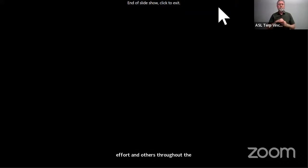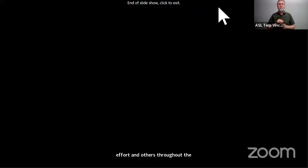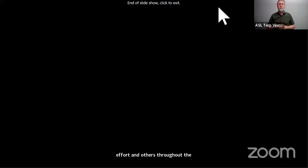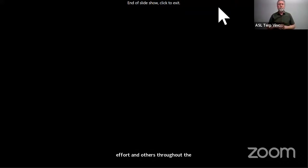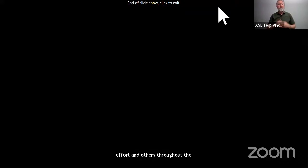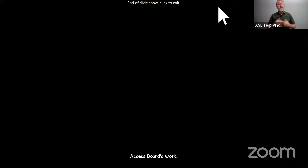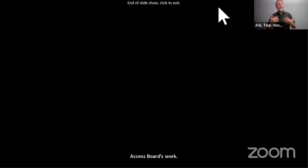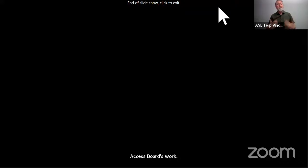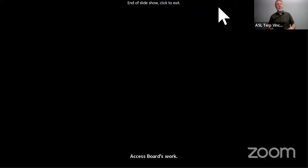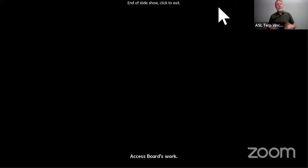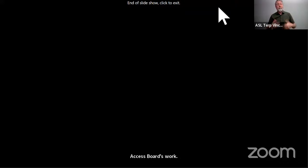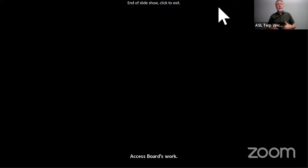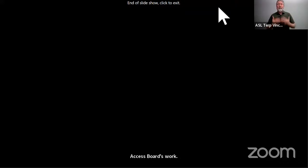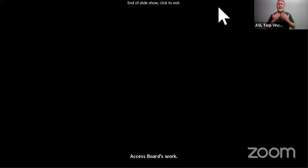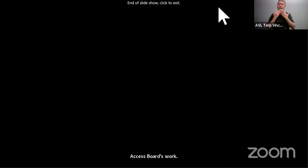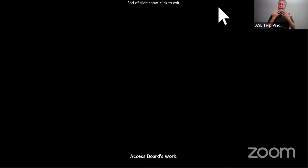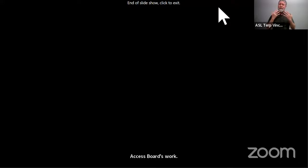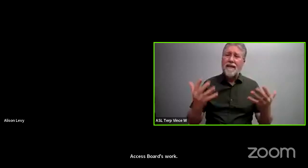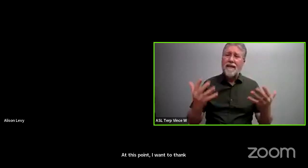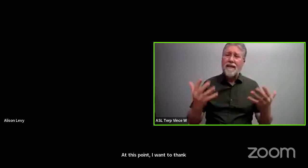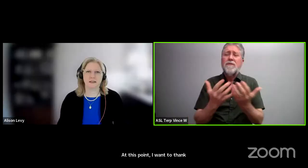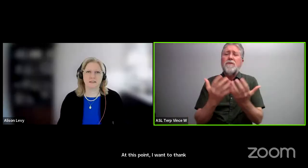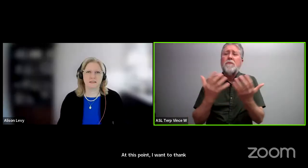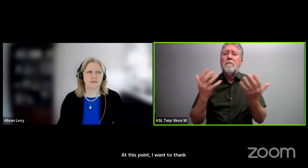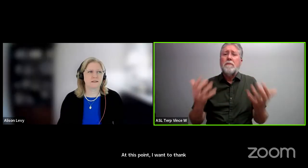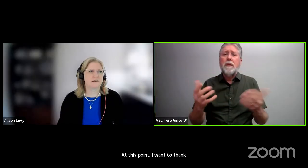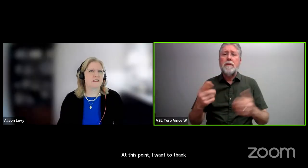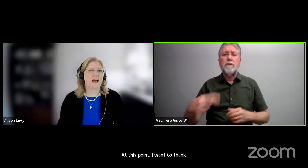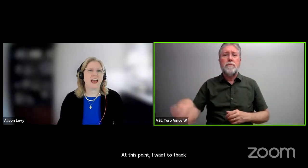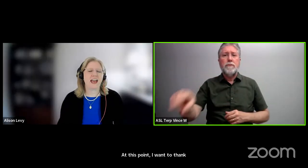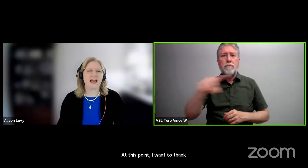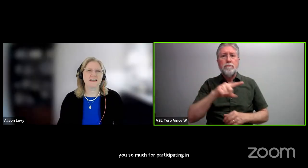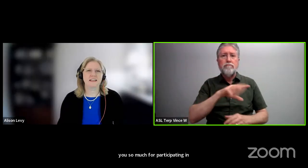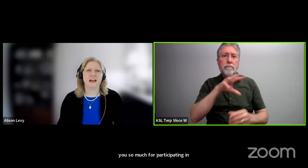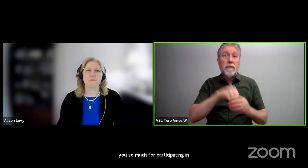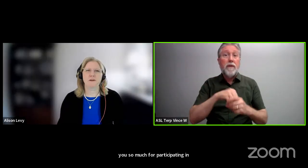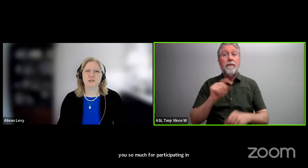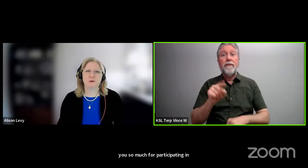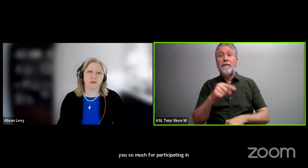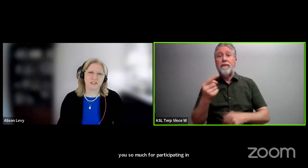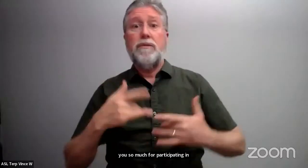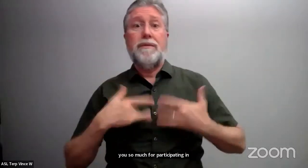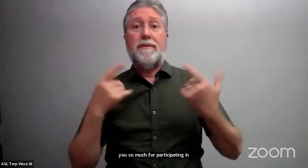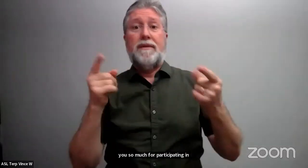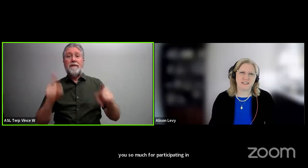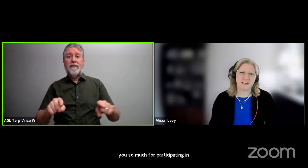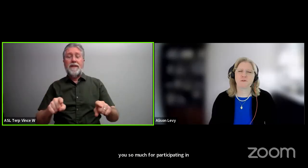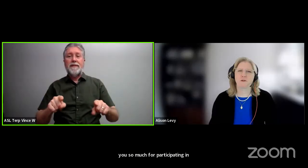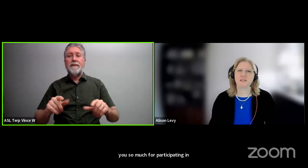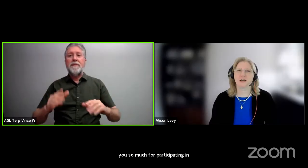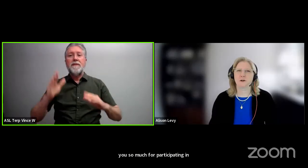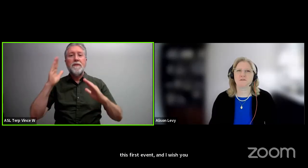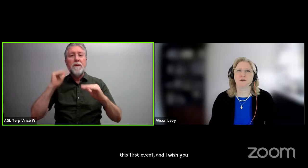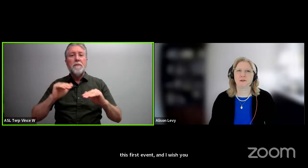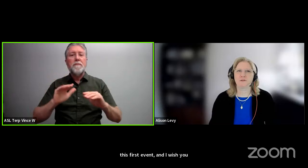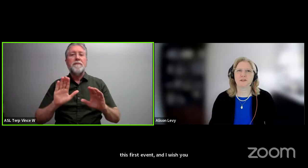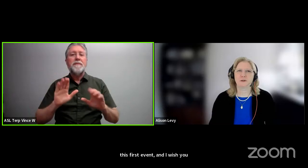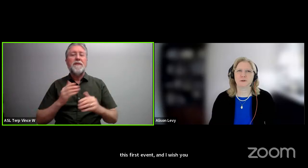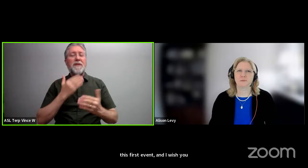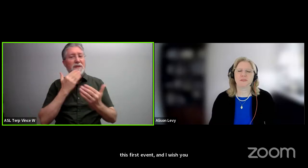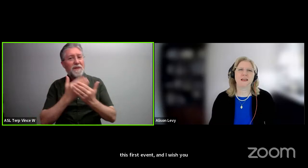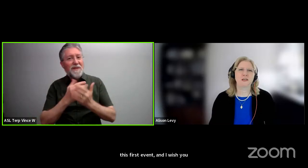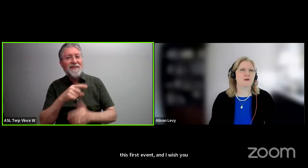you so much for participating in this first event, and I wish you a good day and look forward to hearing from